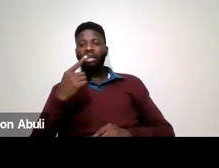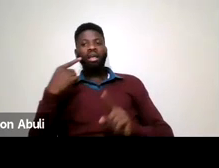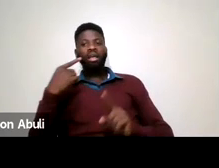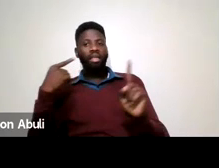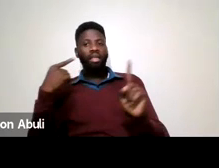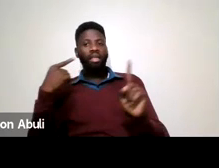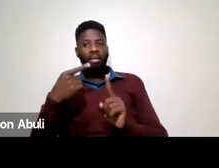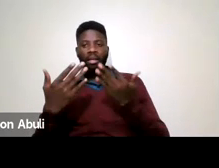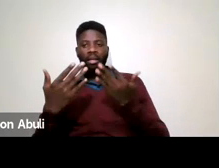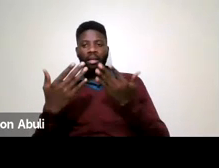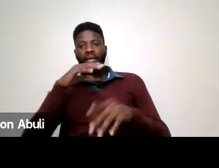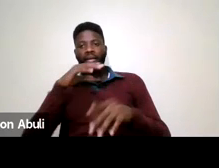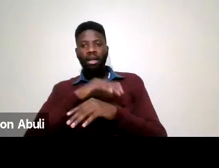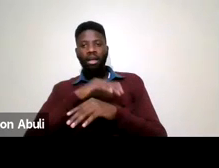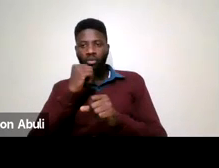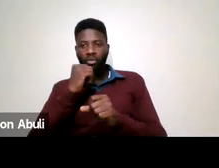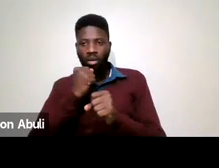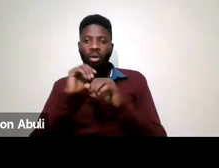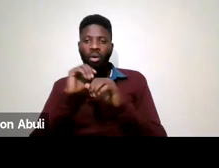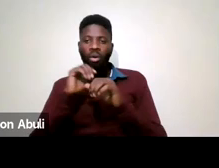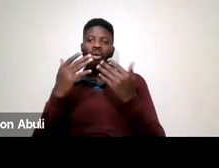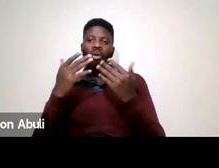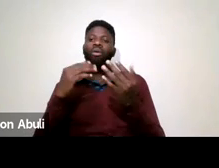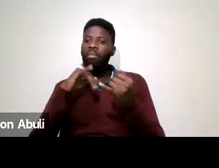such a goal real or not real?